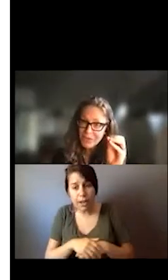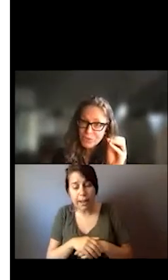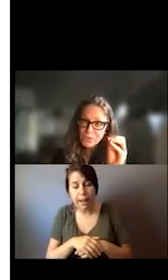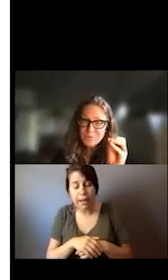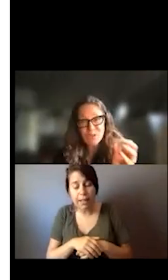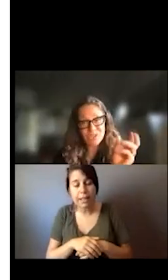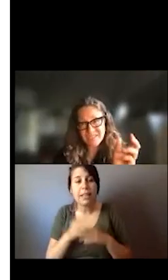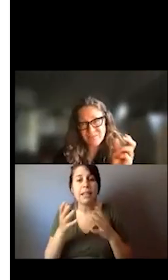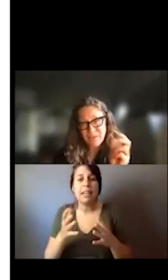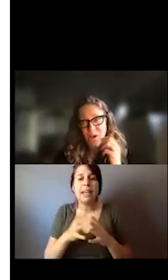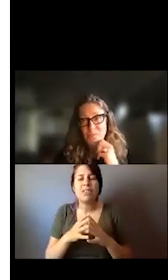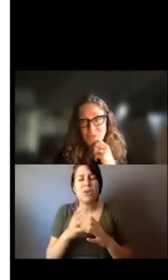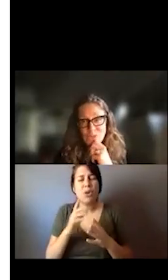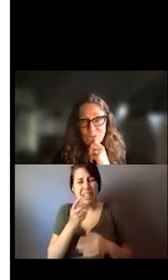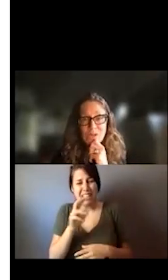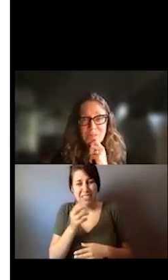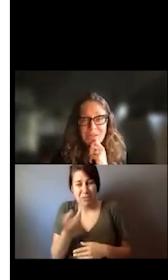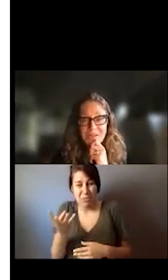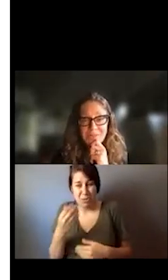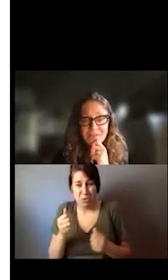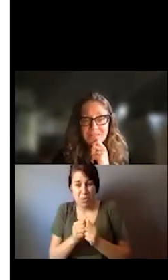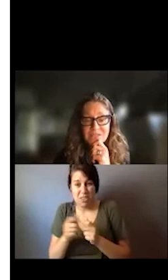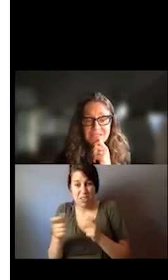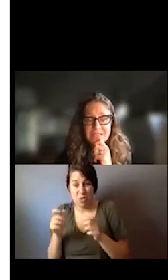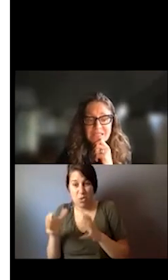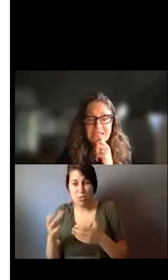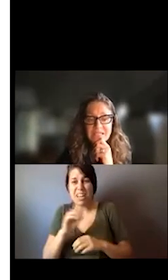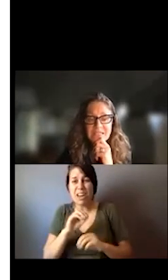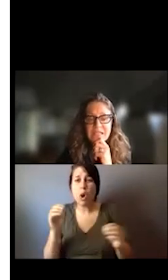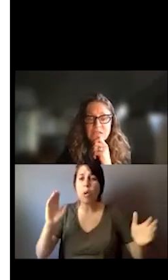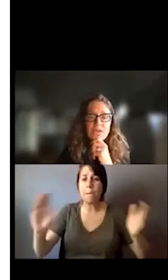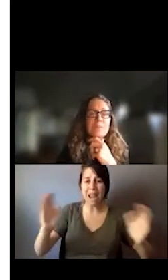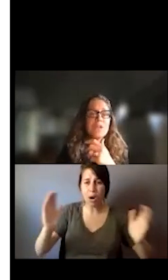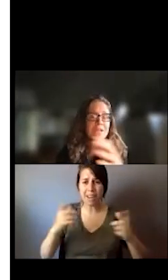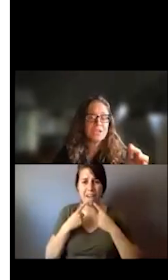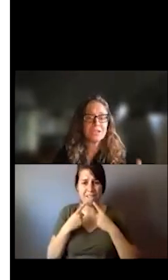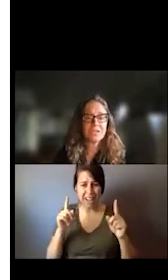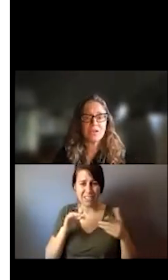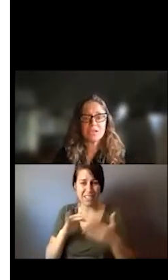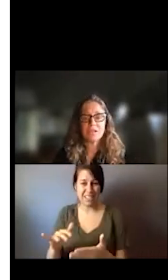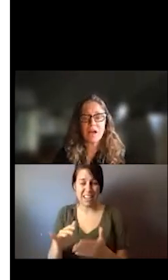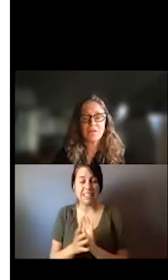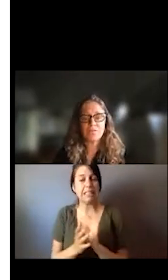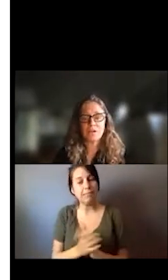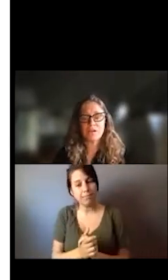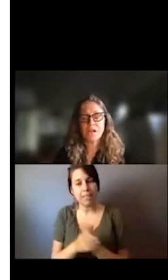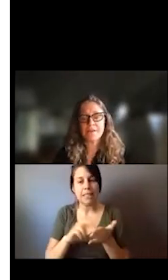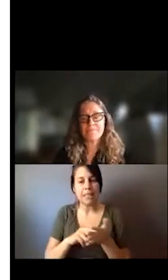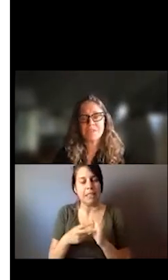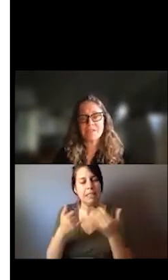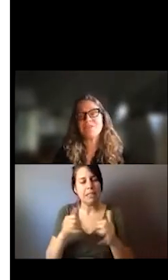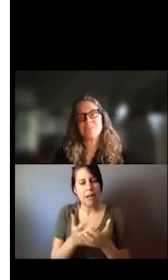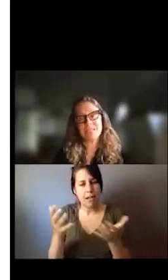many with control groups, there just have been almost no comparative effectiveness studies. So the upshot is just that there is a lot of